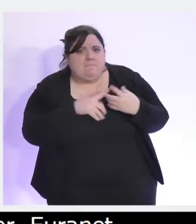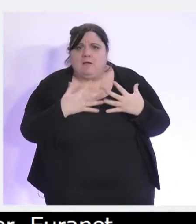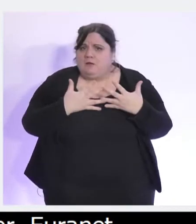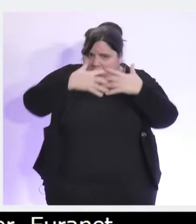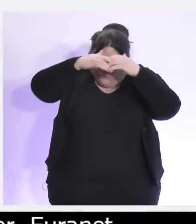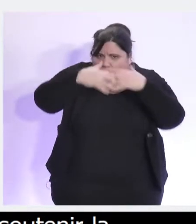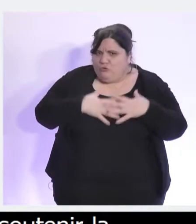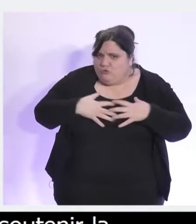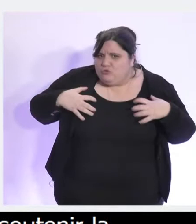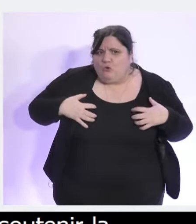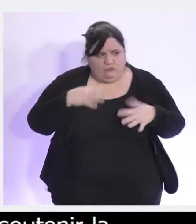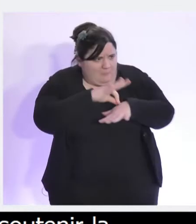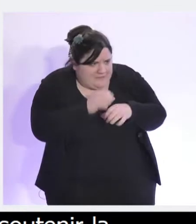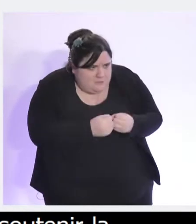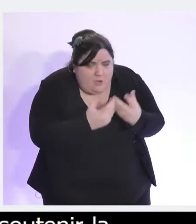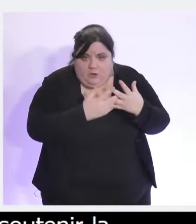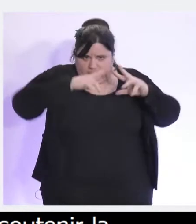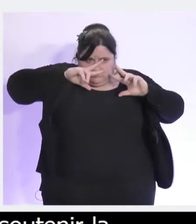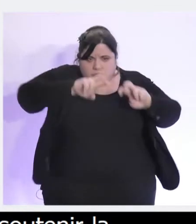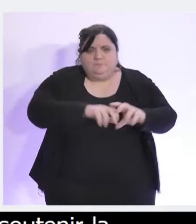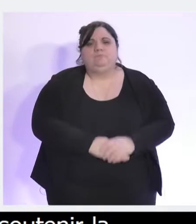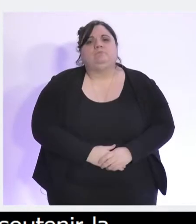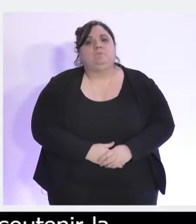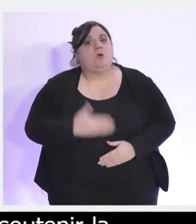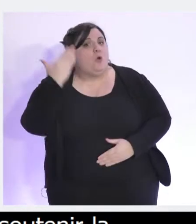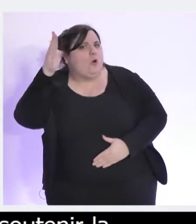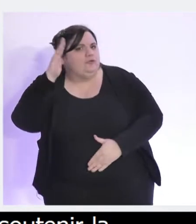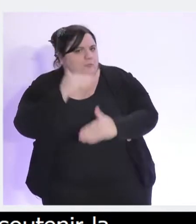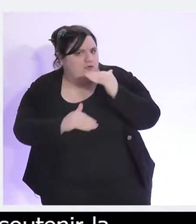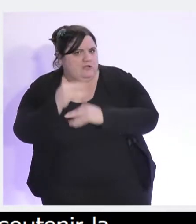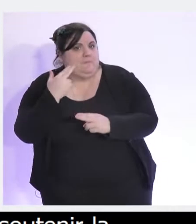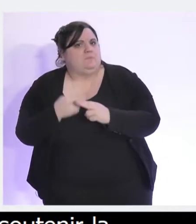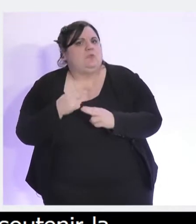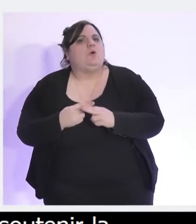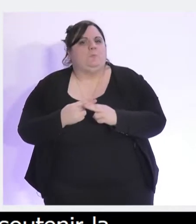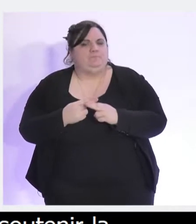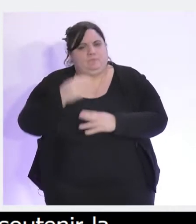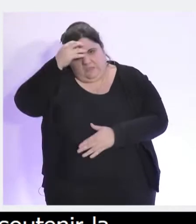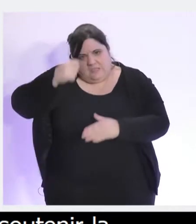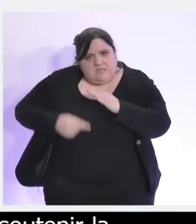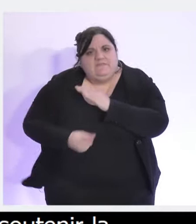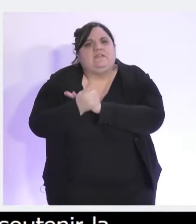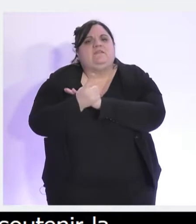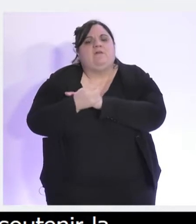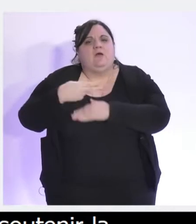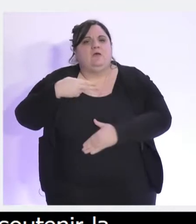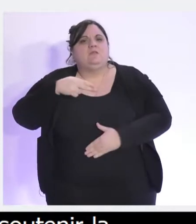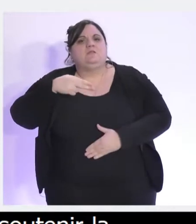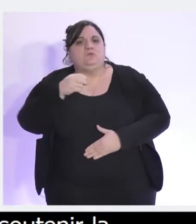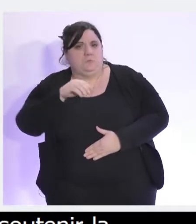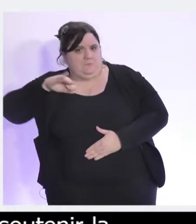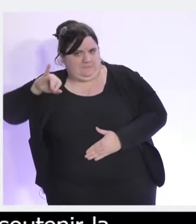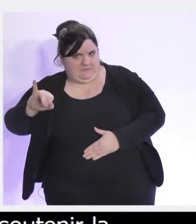fields of neuroscience. This is an Innovative Medicines Initiative as well, launched a major